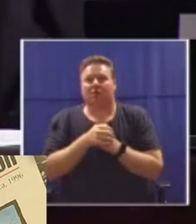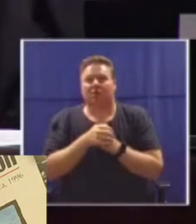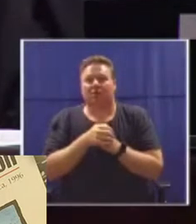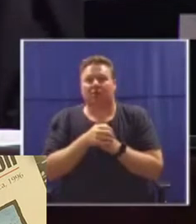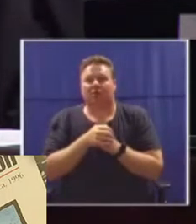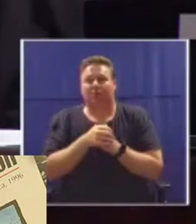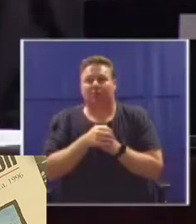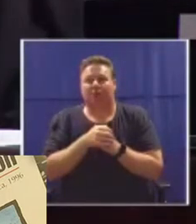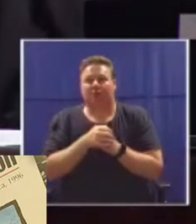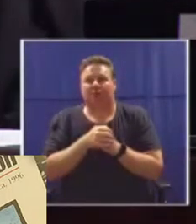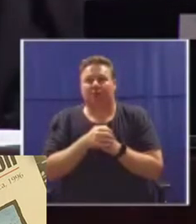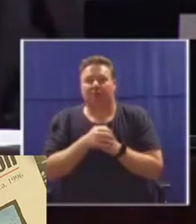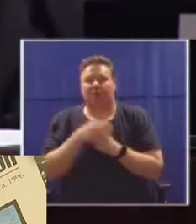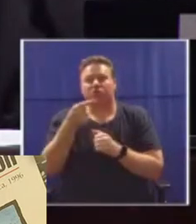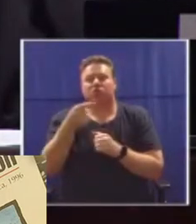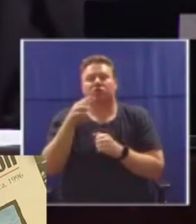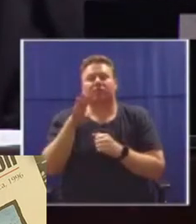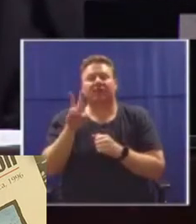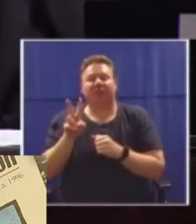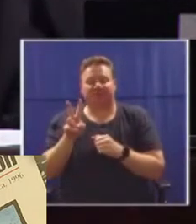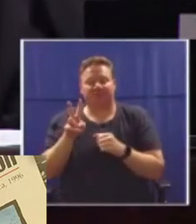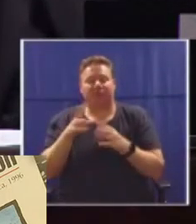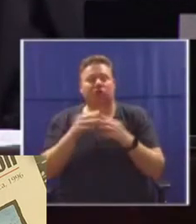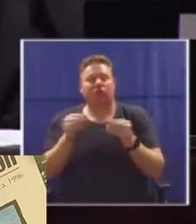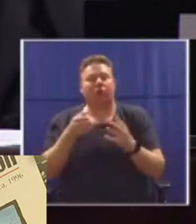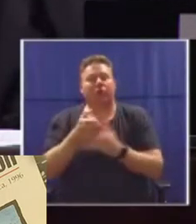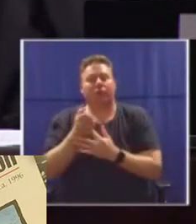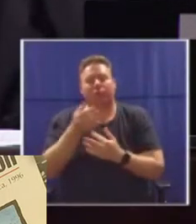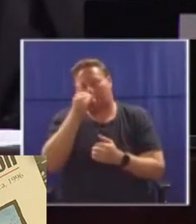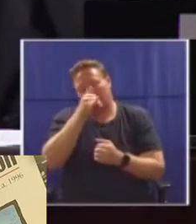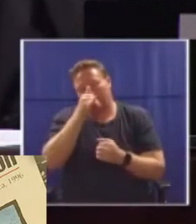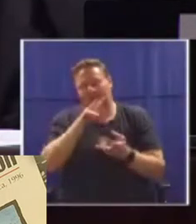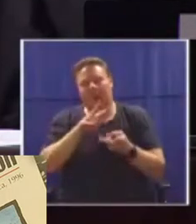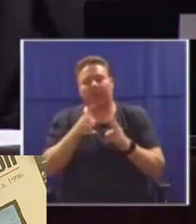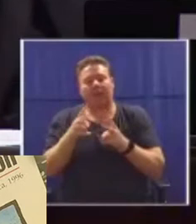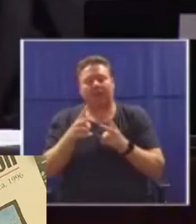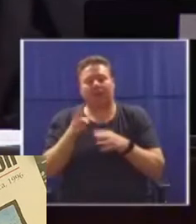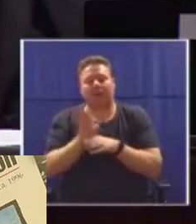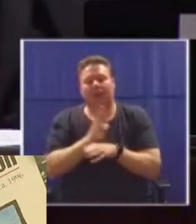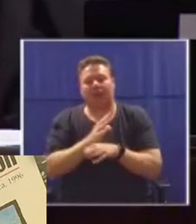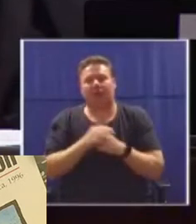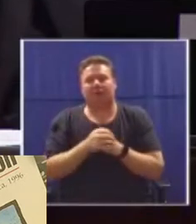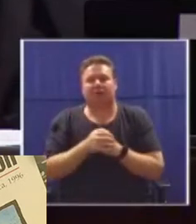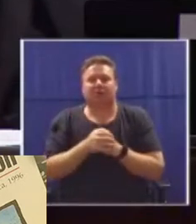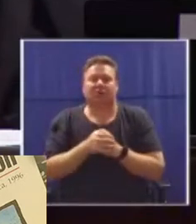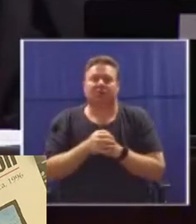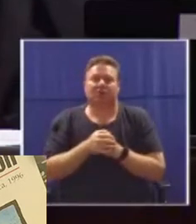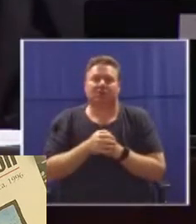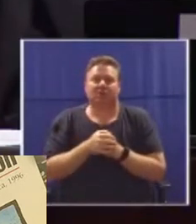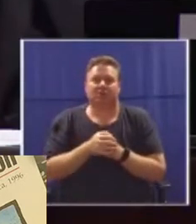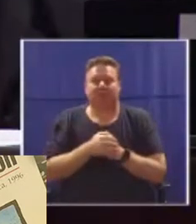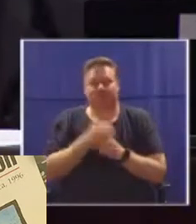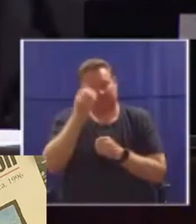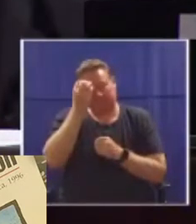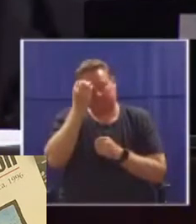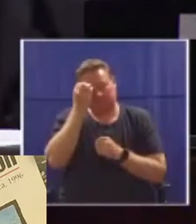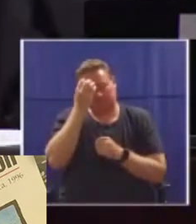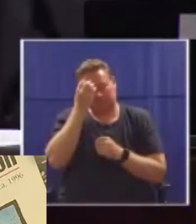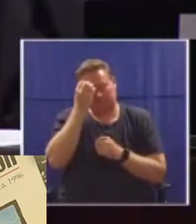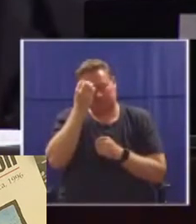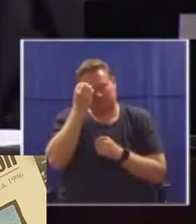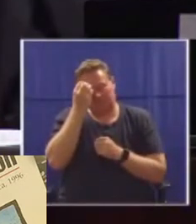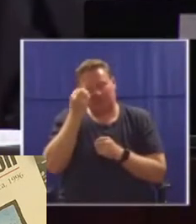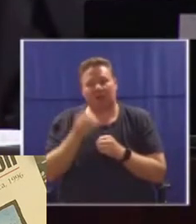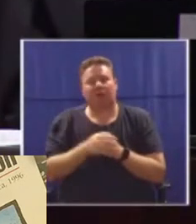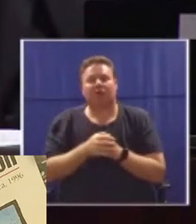Bill aims to address gender-based violence and violence and offenses committed against vulnerable persons and